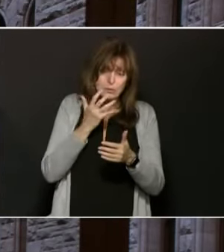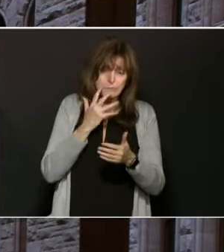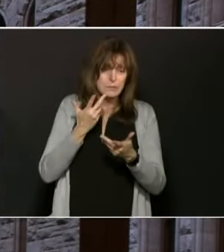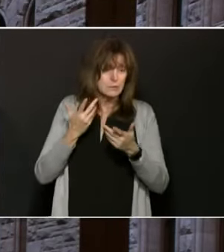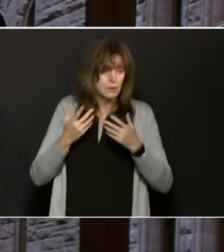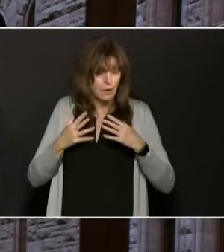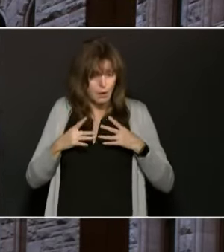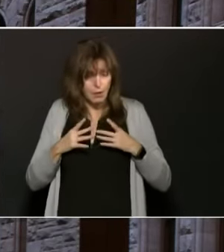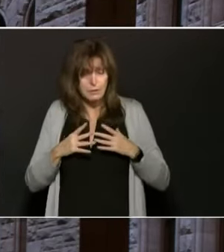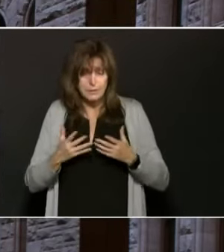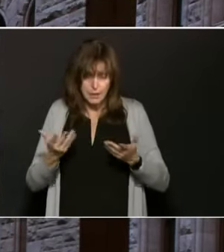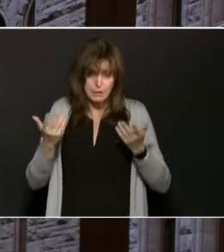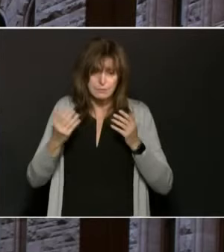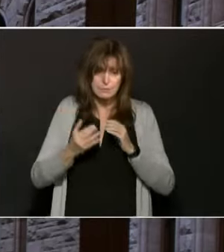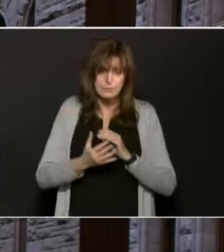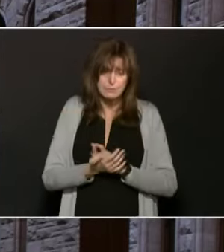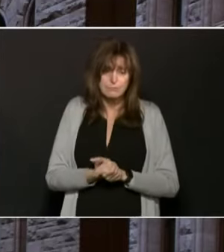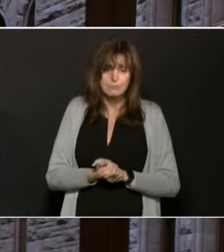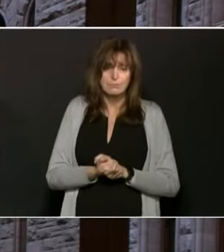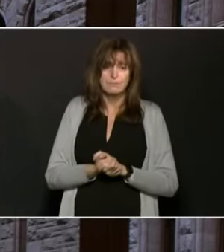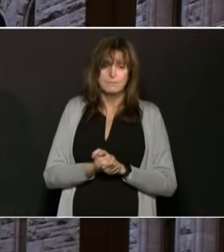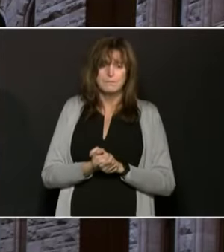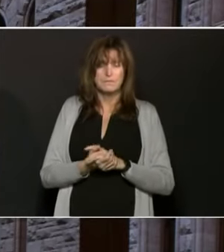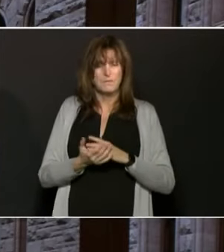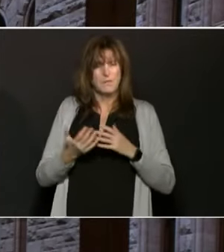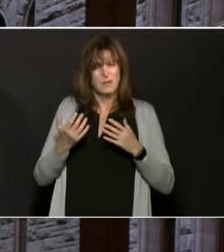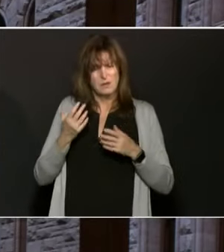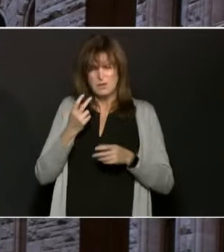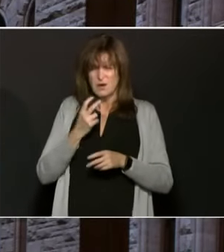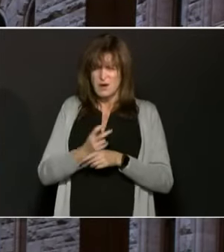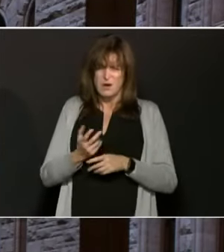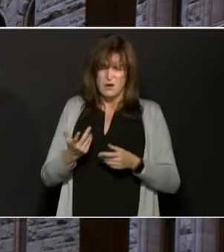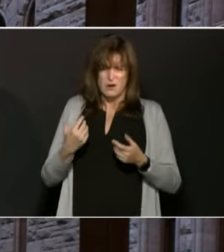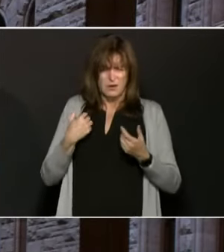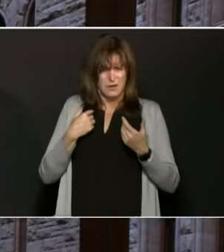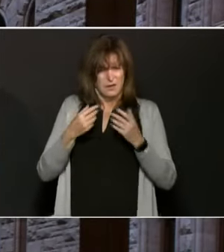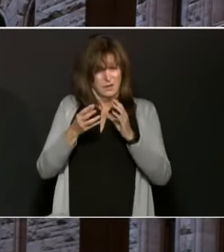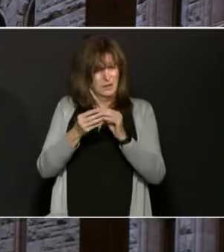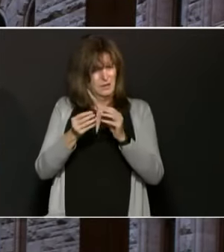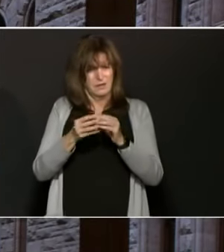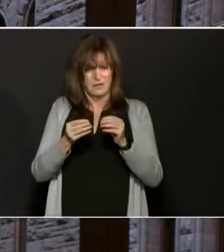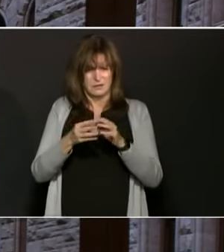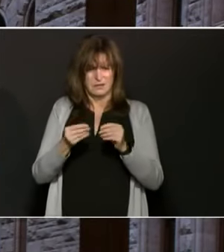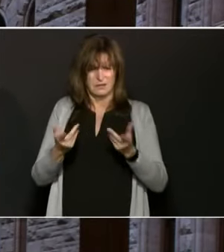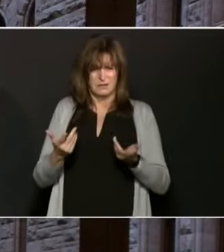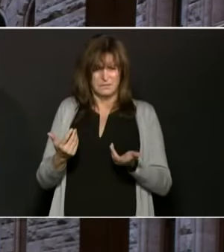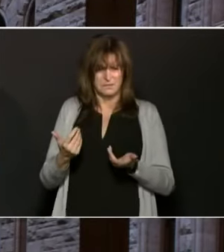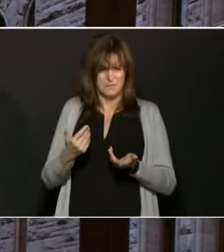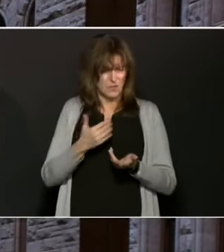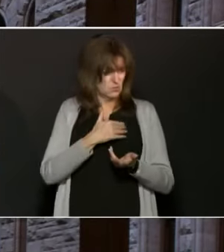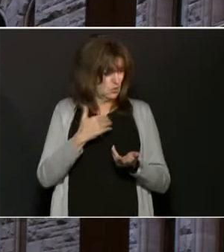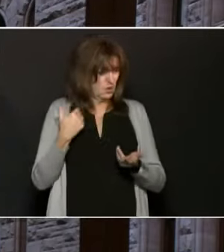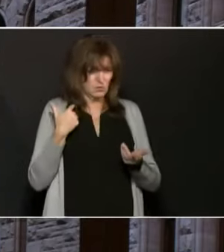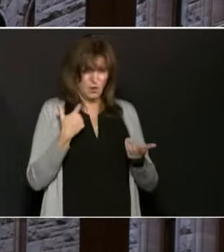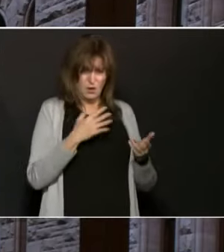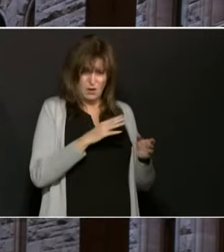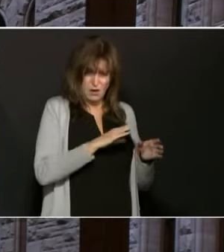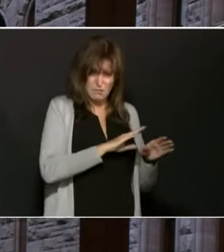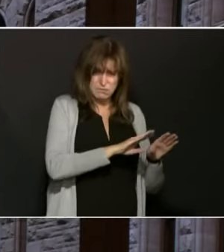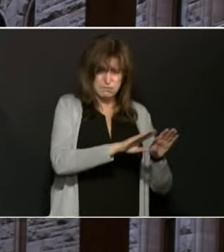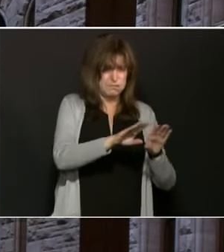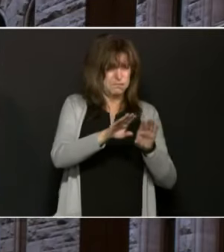So it's hard to comment yet on exactly the effects in Toronto and Peel with the lockdown, having had some conversations with